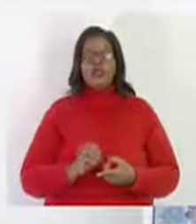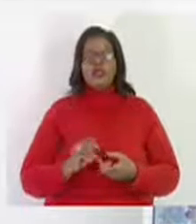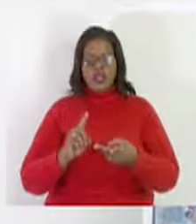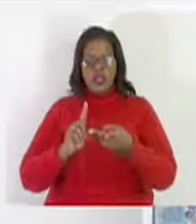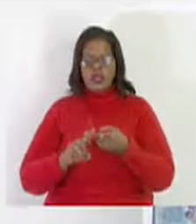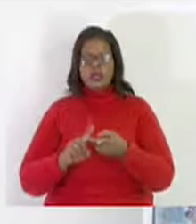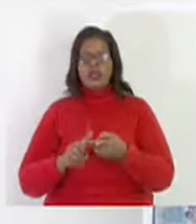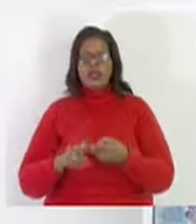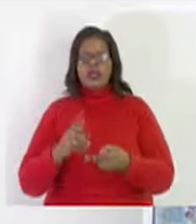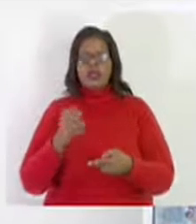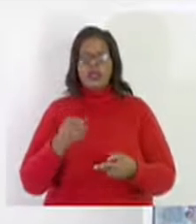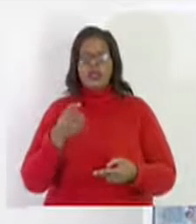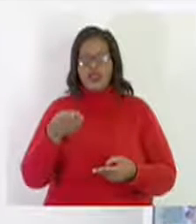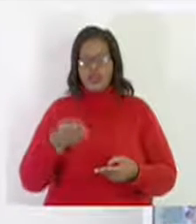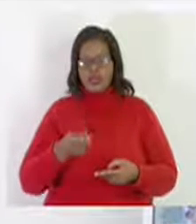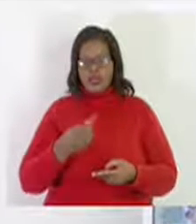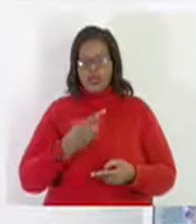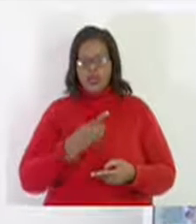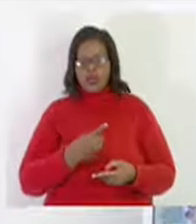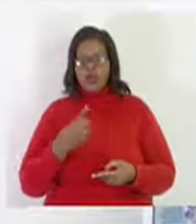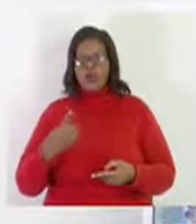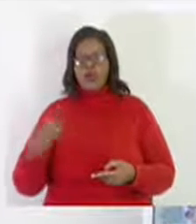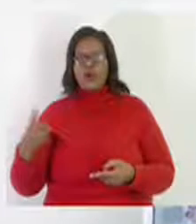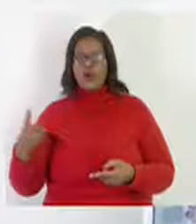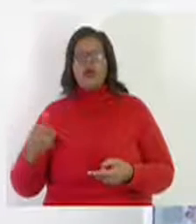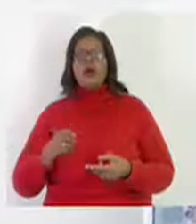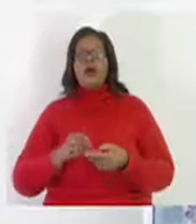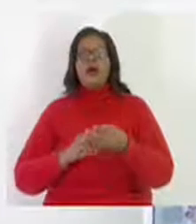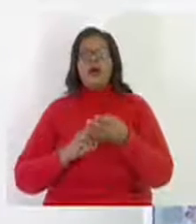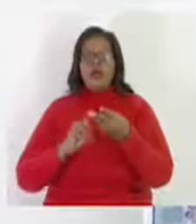10,111. And the third one is